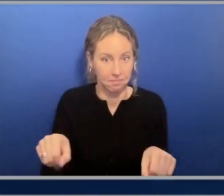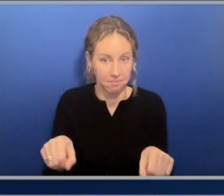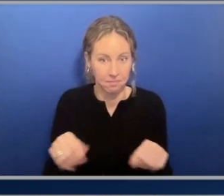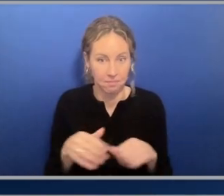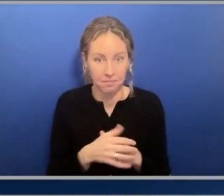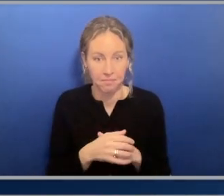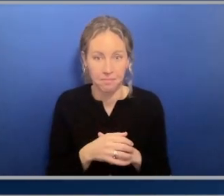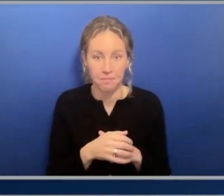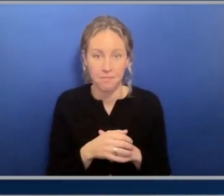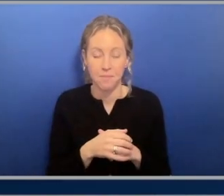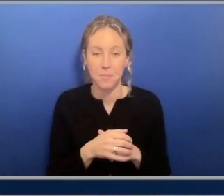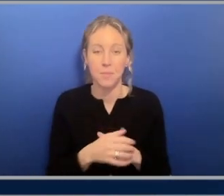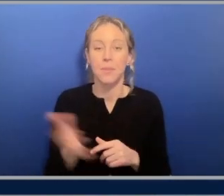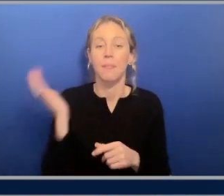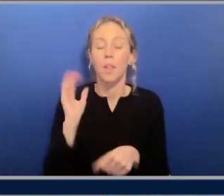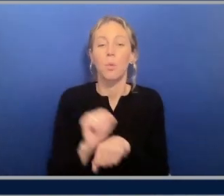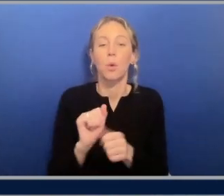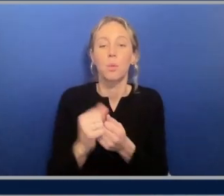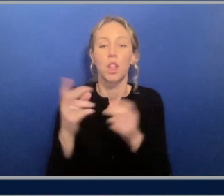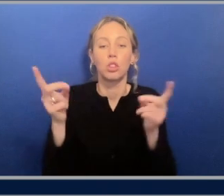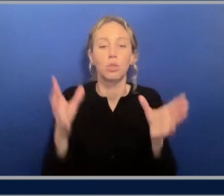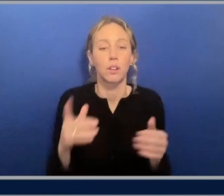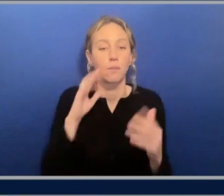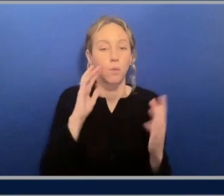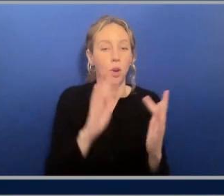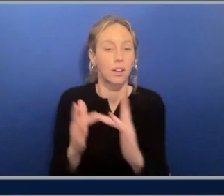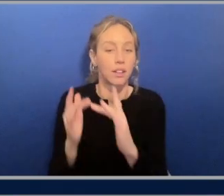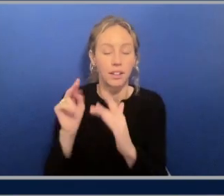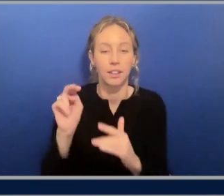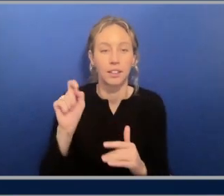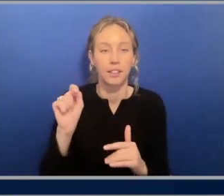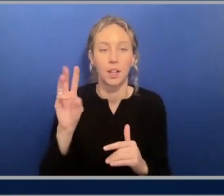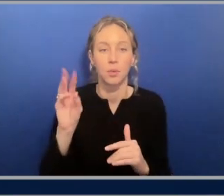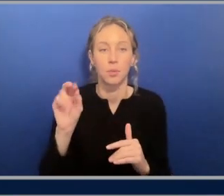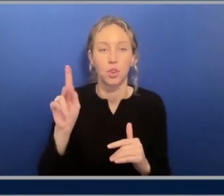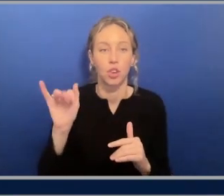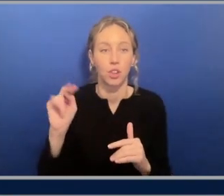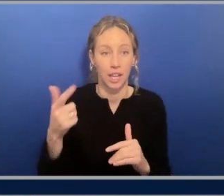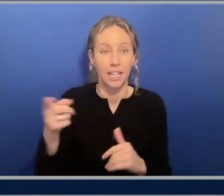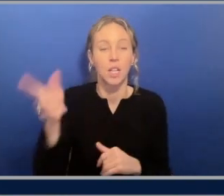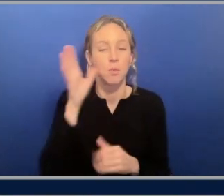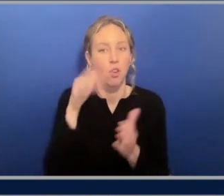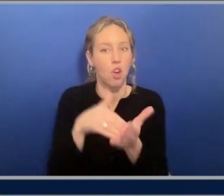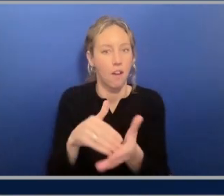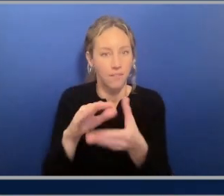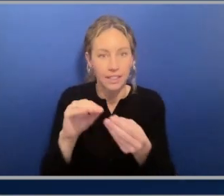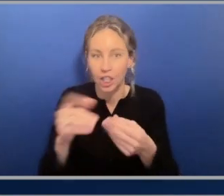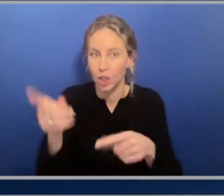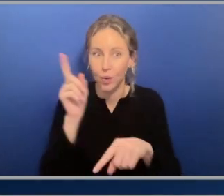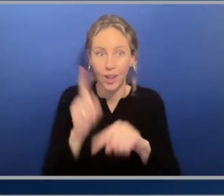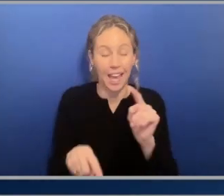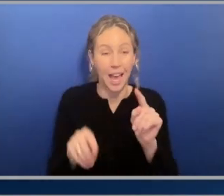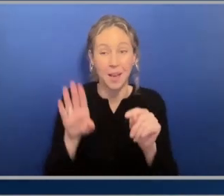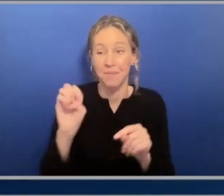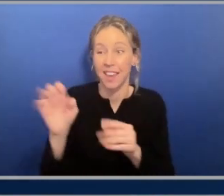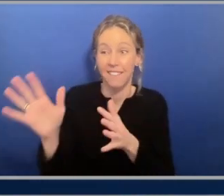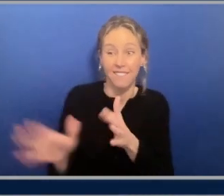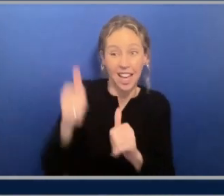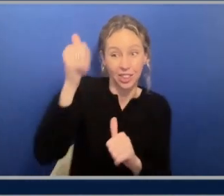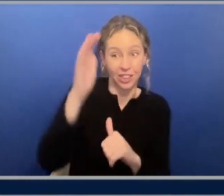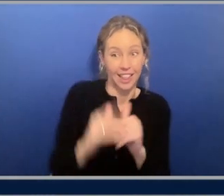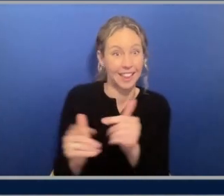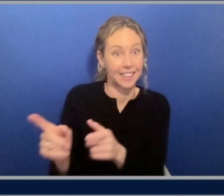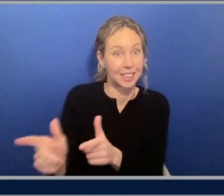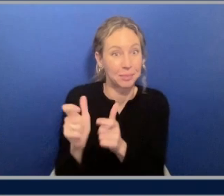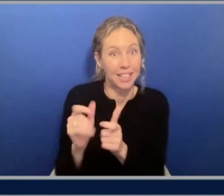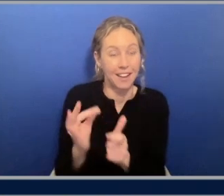I used to work with a director of networking, and he would often say that, you can't go faster than the speed of light. Seems